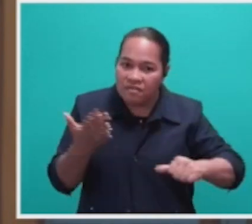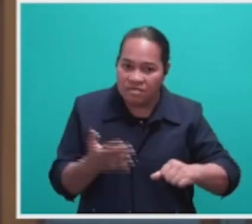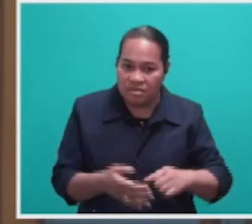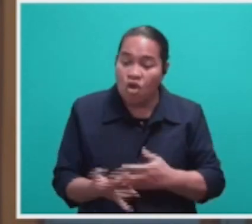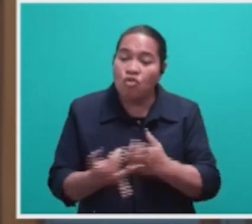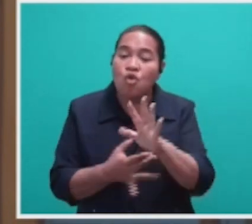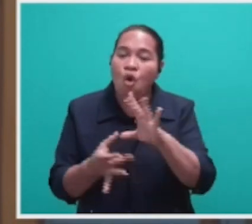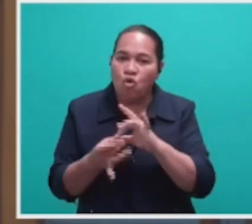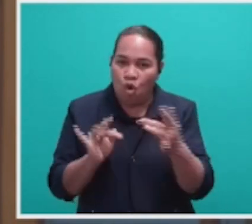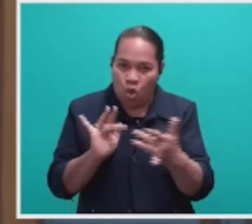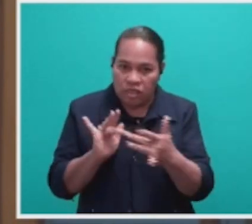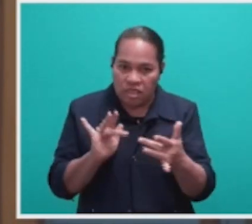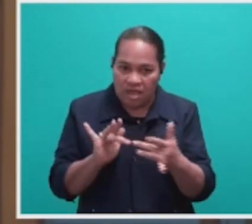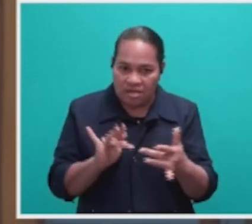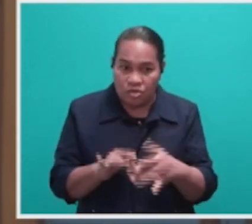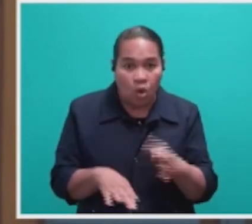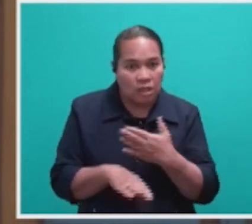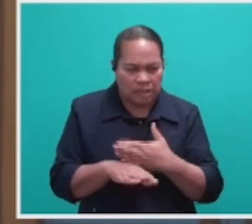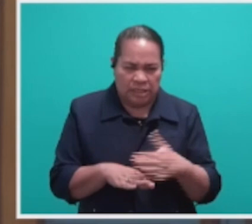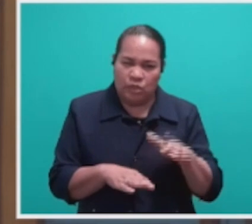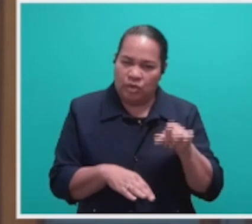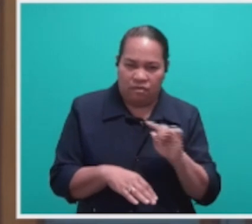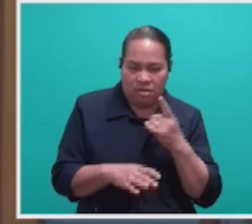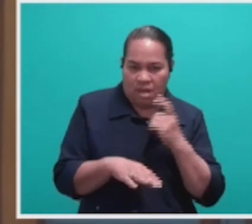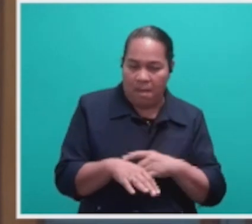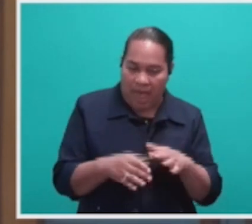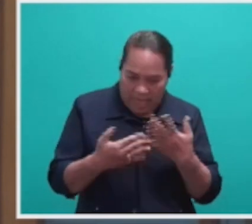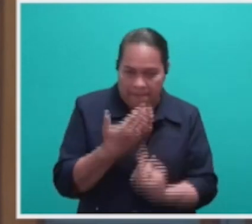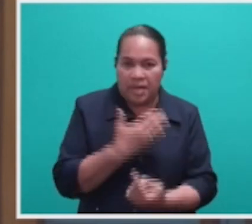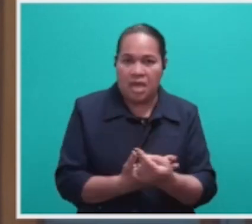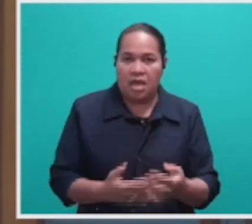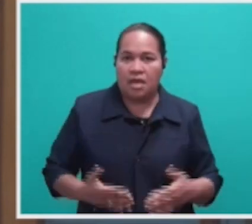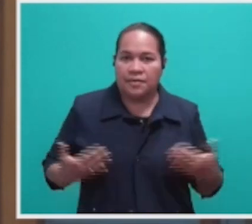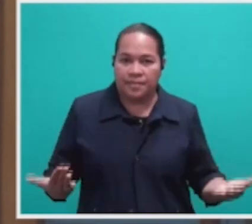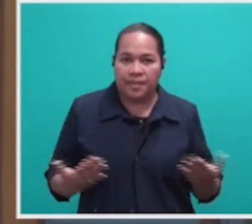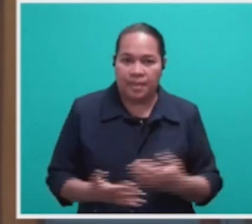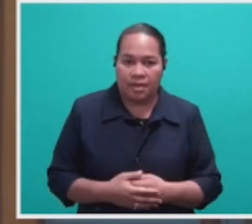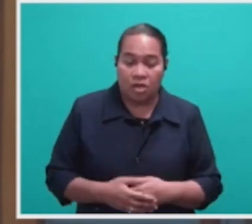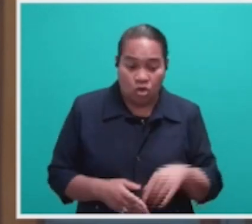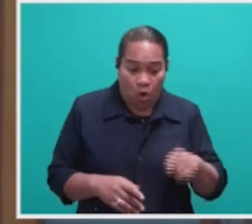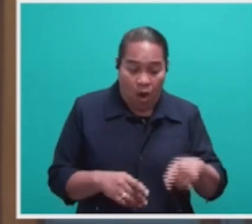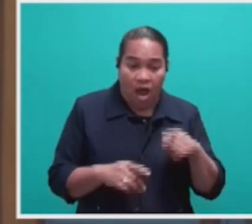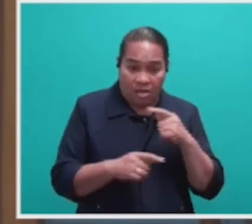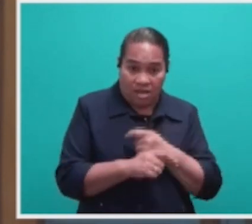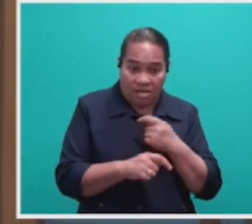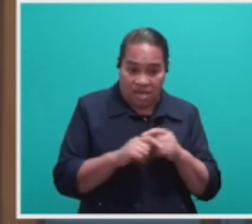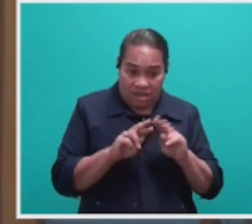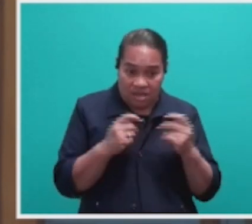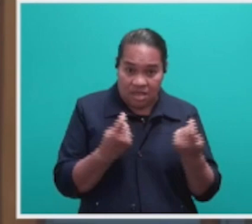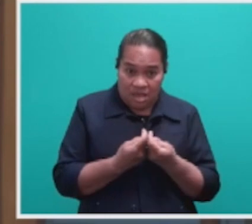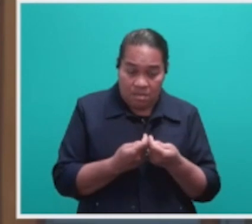contacts. This type of new impersonation is happening right now, and our task force has received